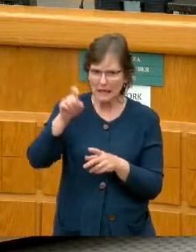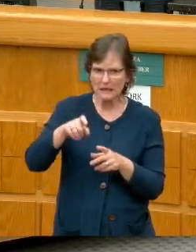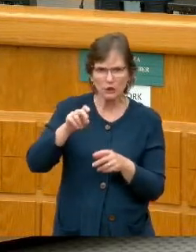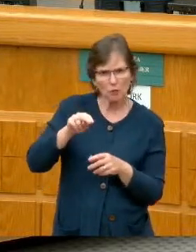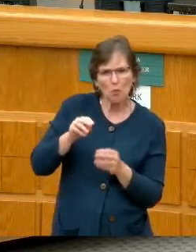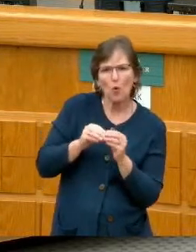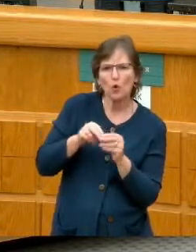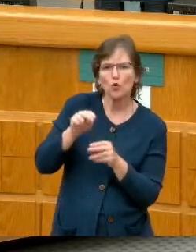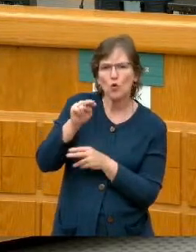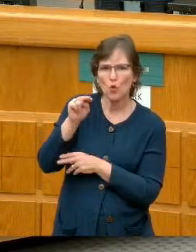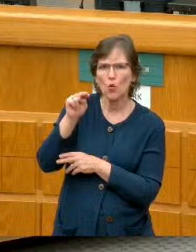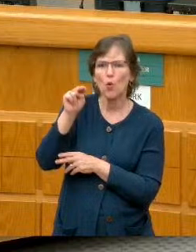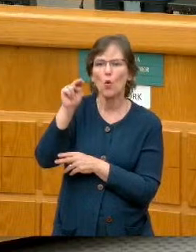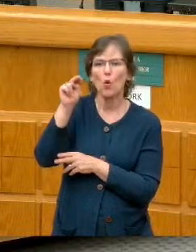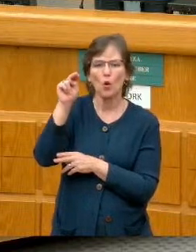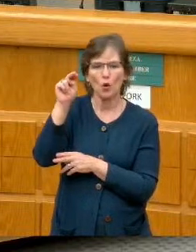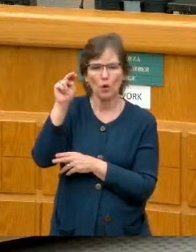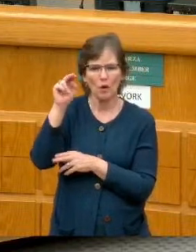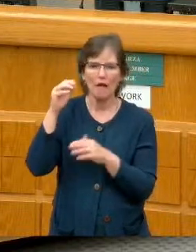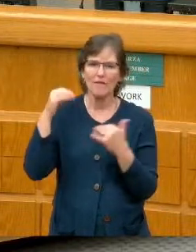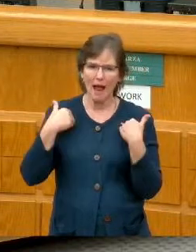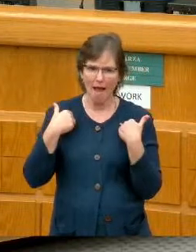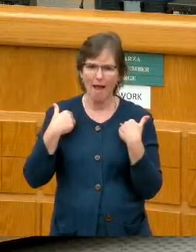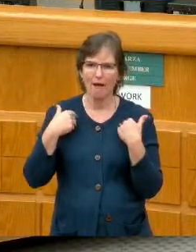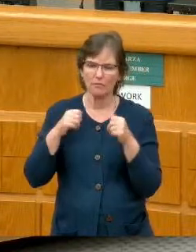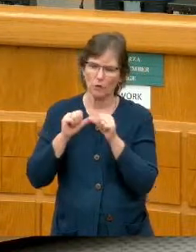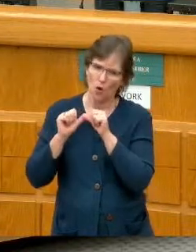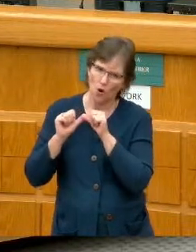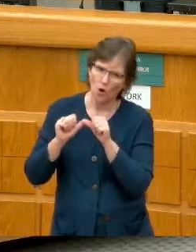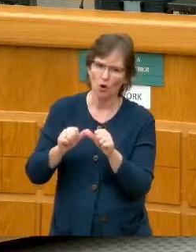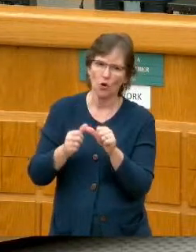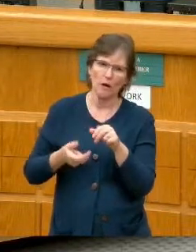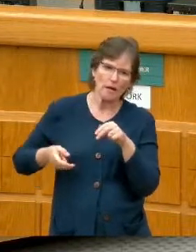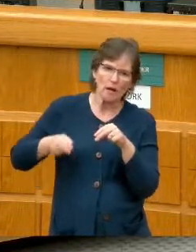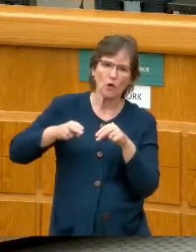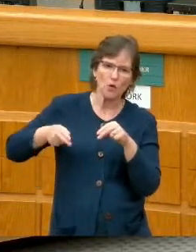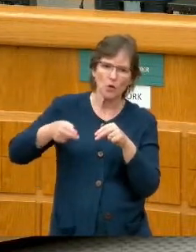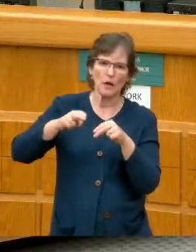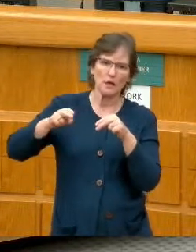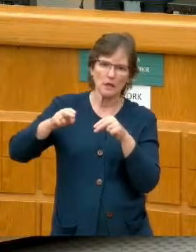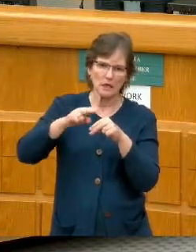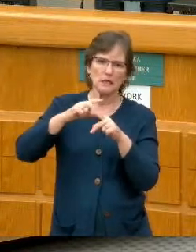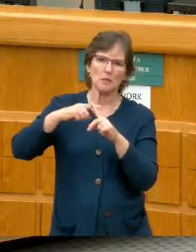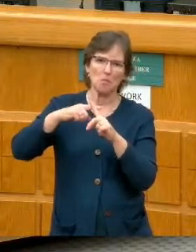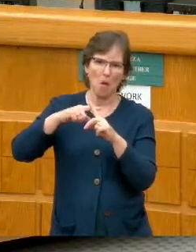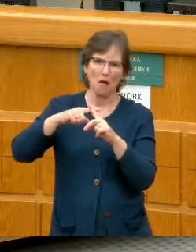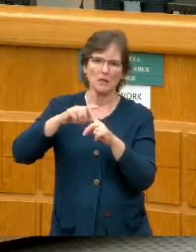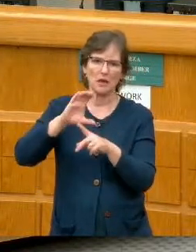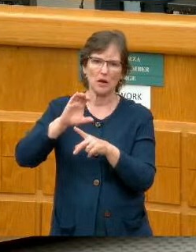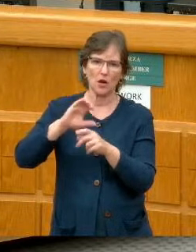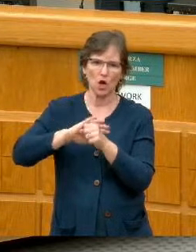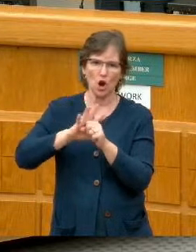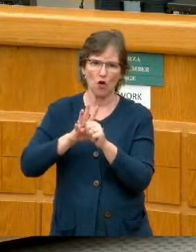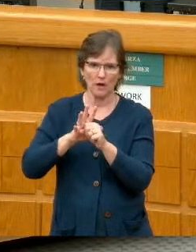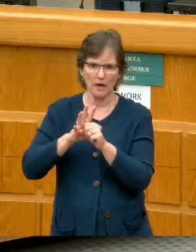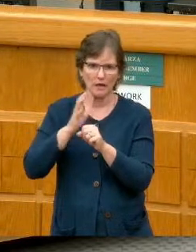been a long and sustained increase in the COVID-19 cases, and these are new cases per day per